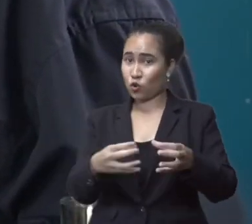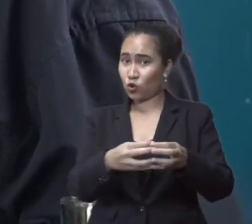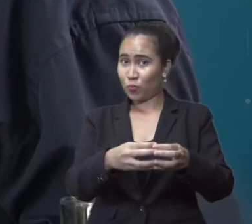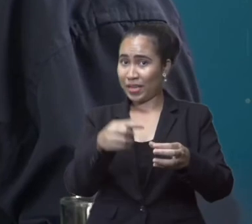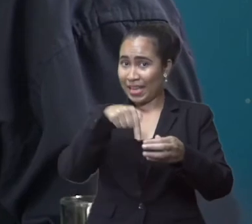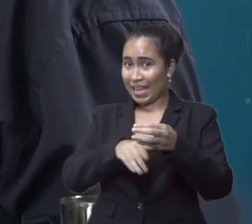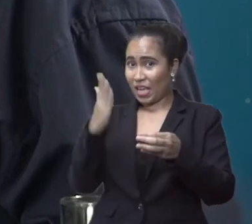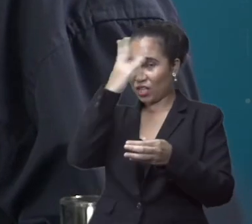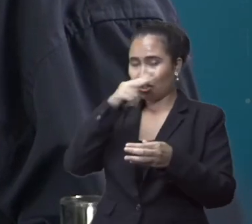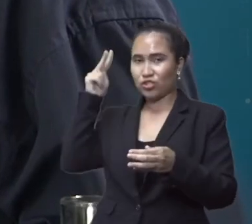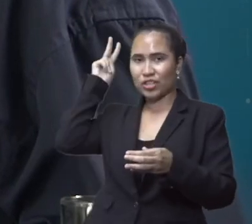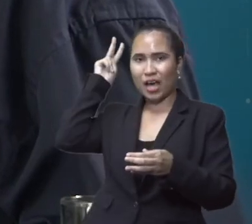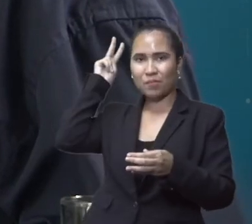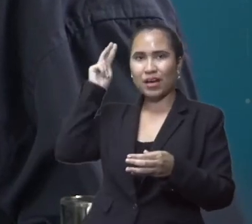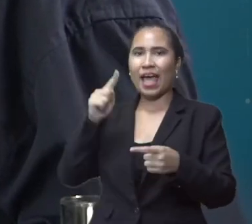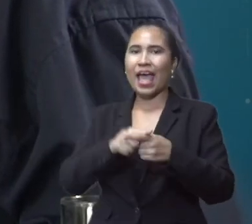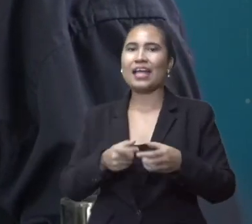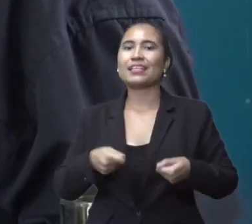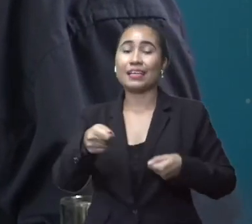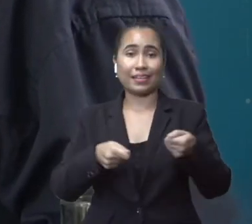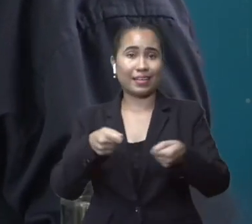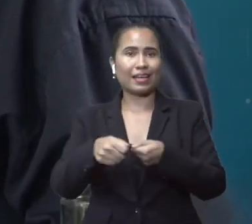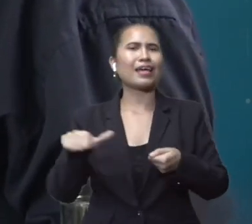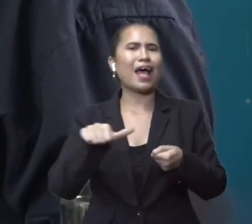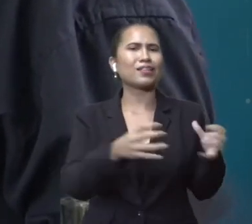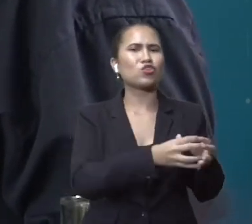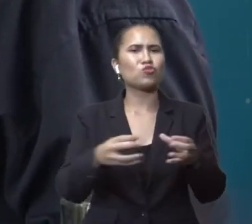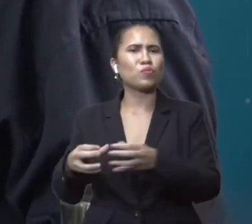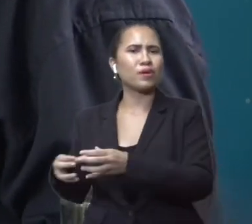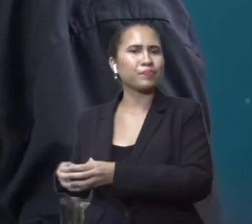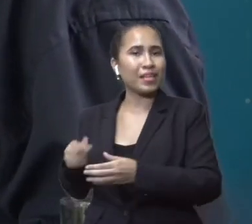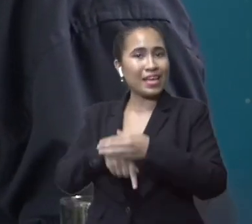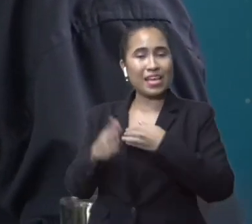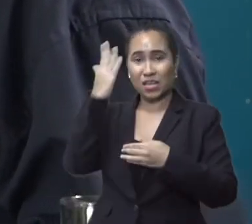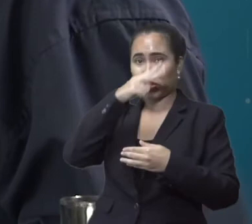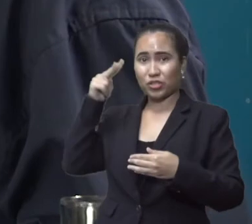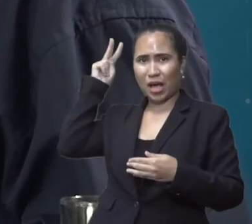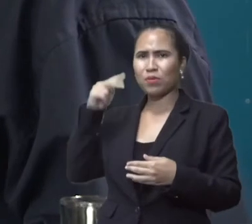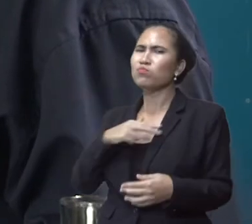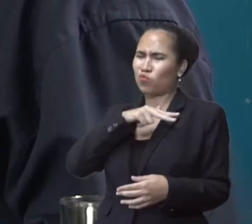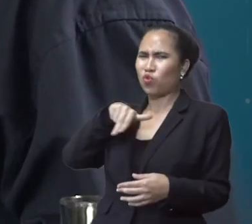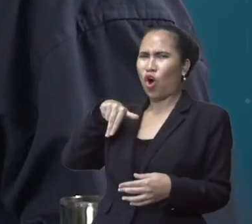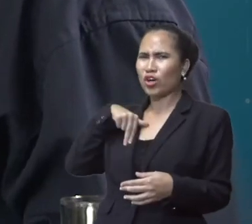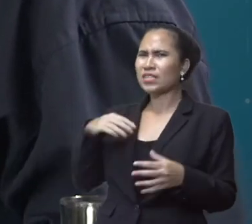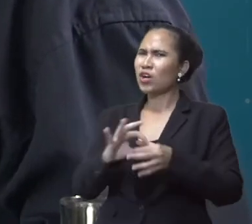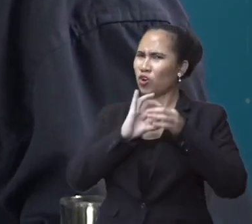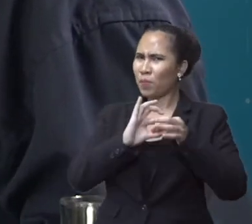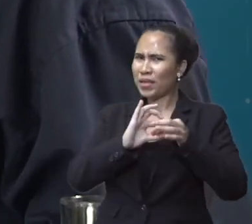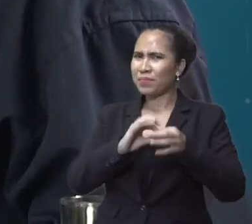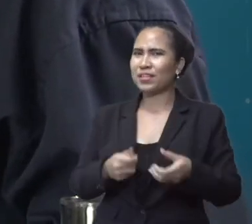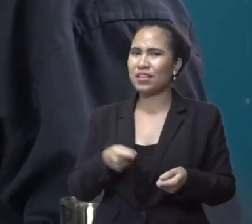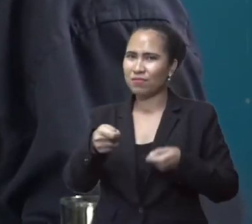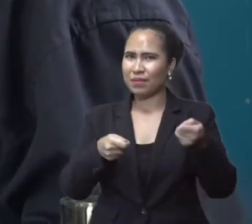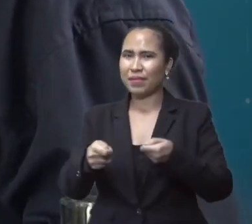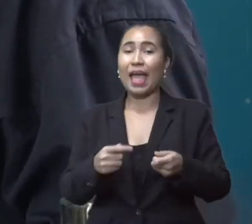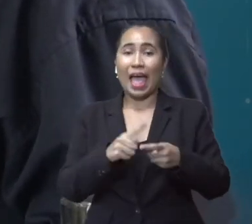in Suriname with the government and other partners in Suriname. So for us, that's an indication of commitment on the part of the government and the